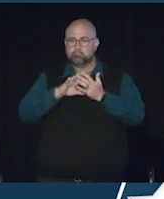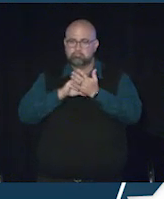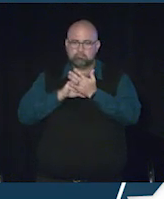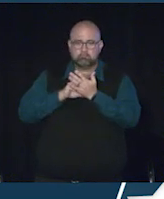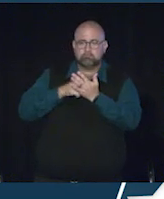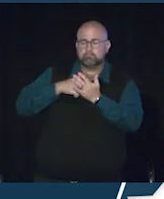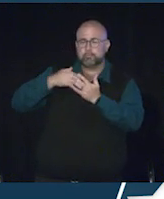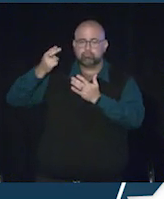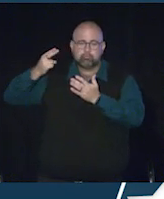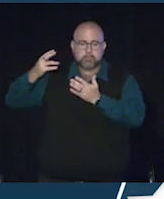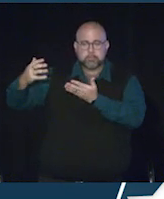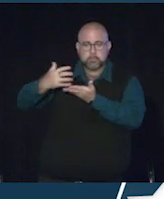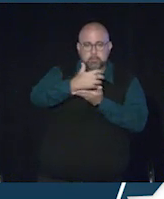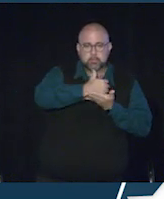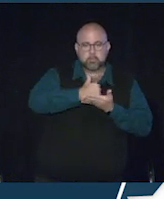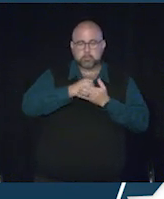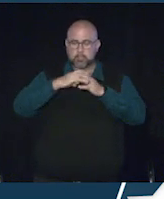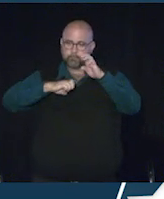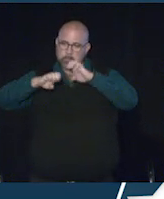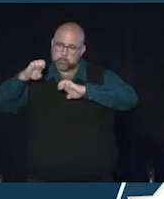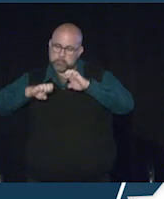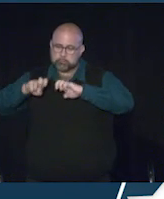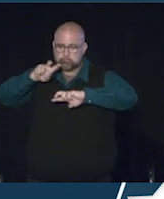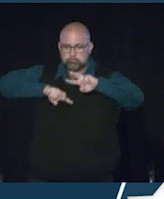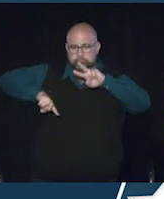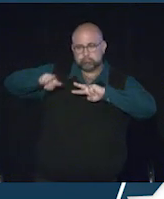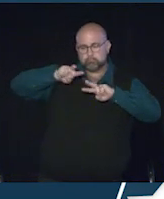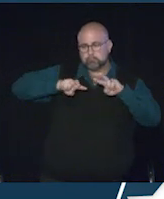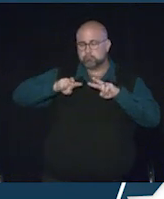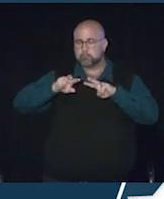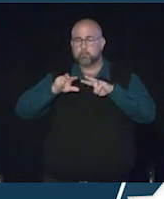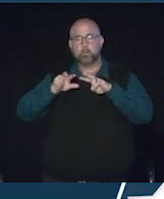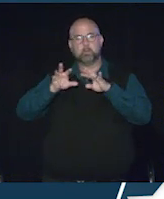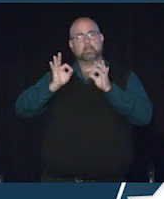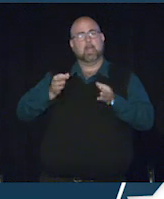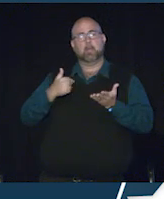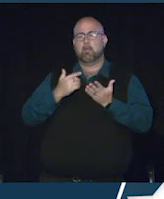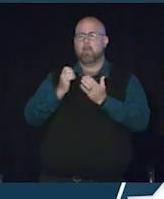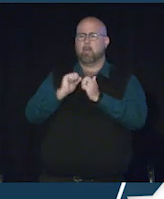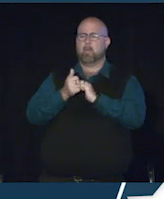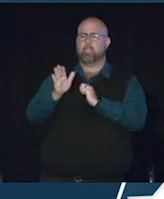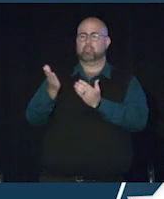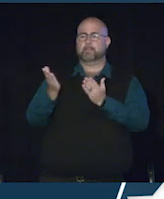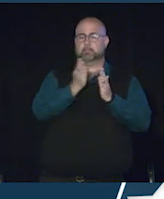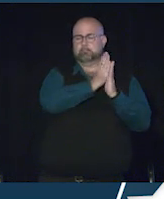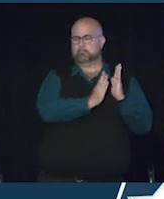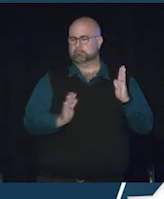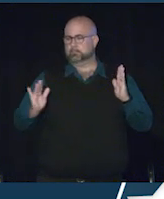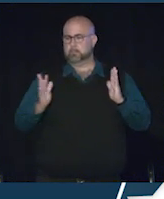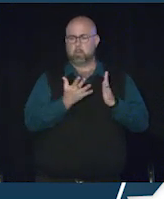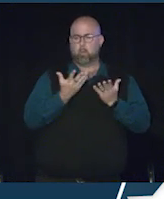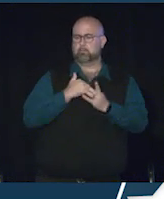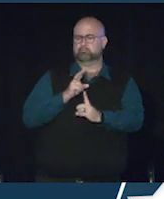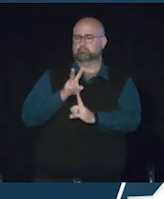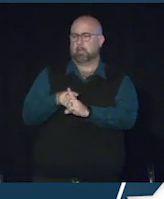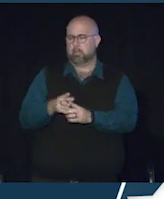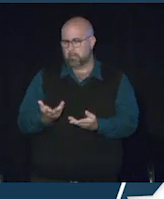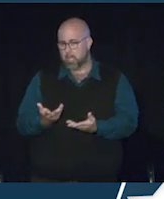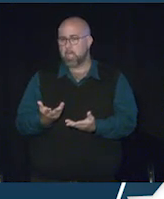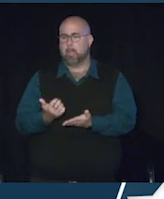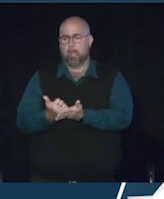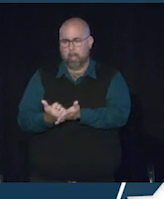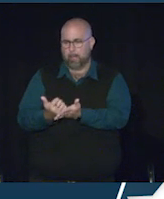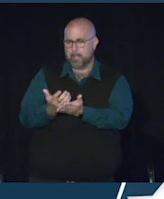records or conduct evaluations for the purpose of determining the scope of services to be provided, but